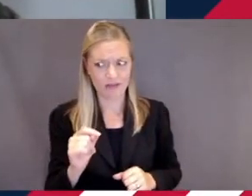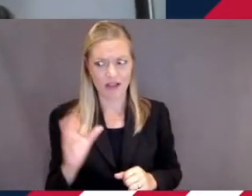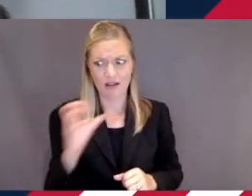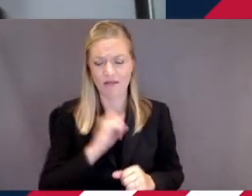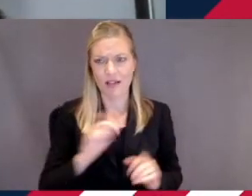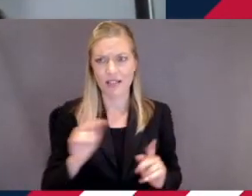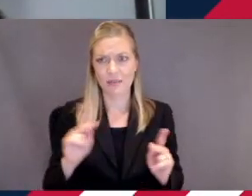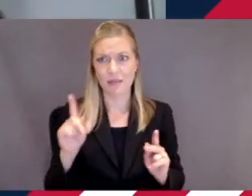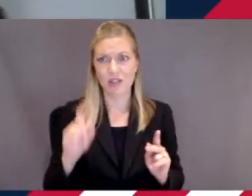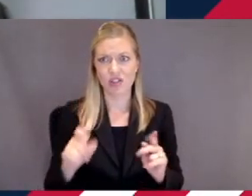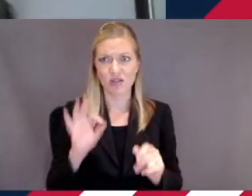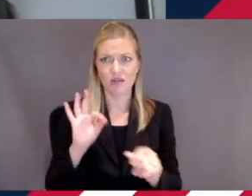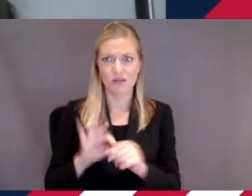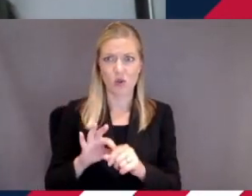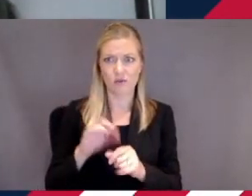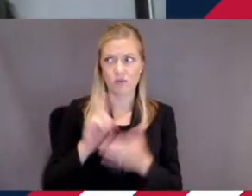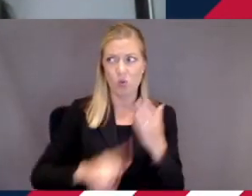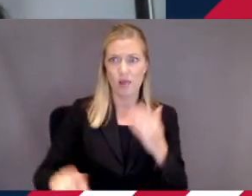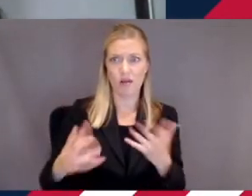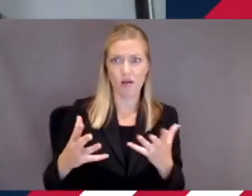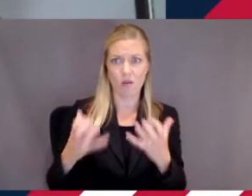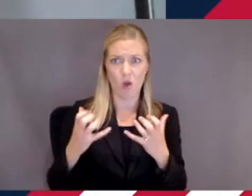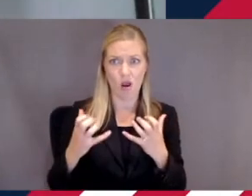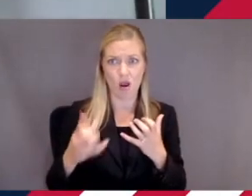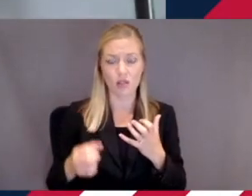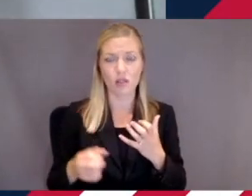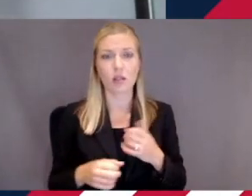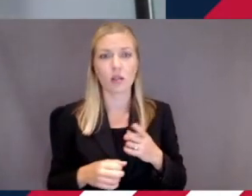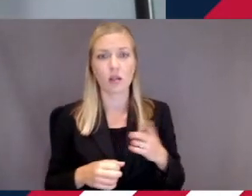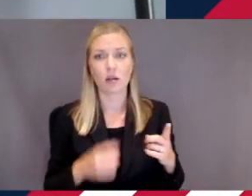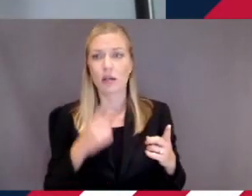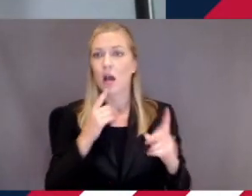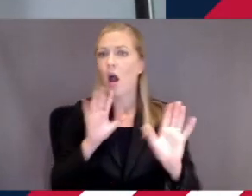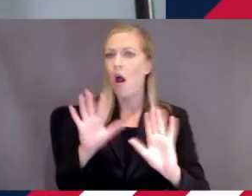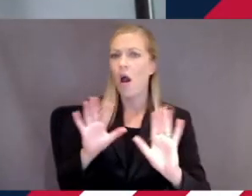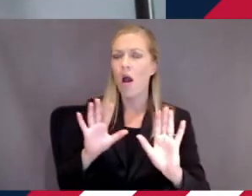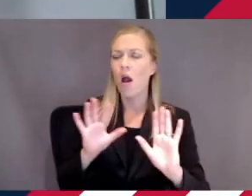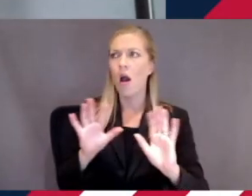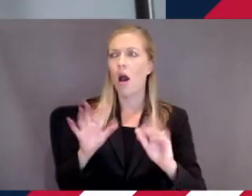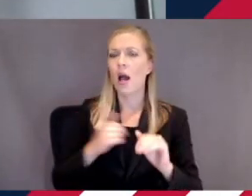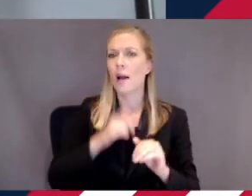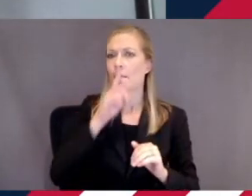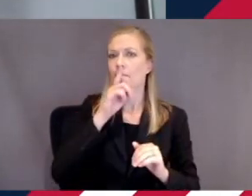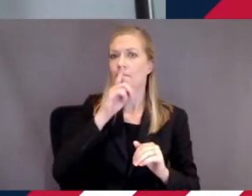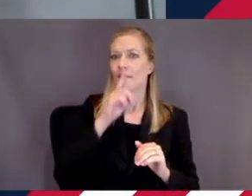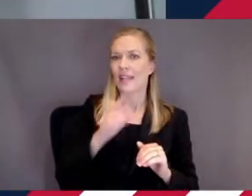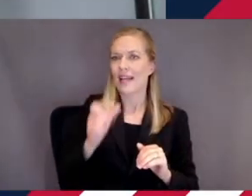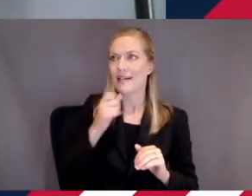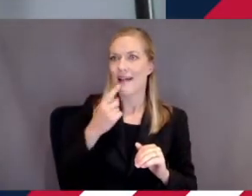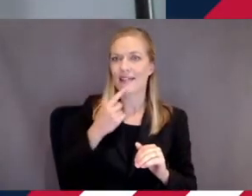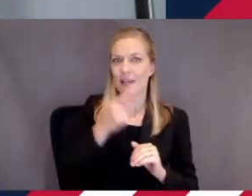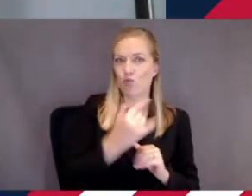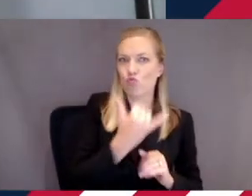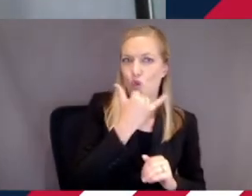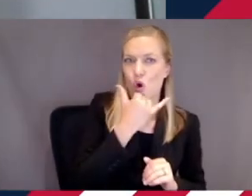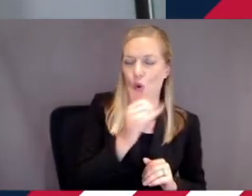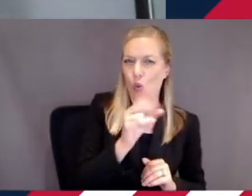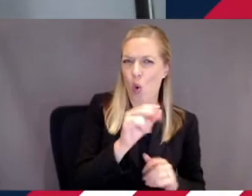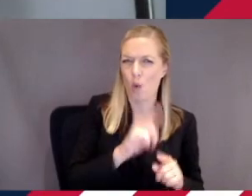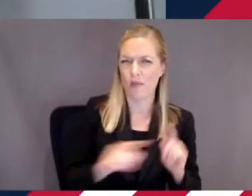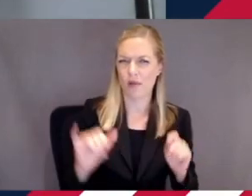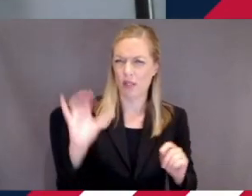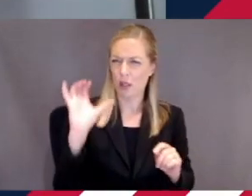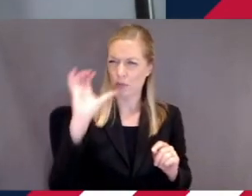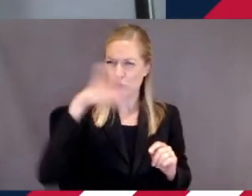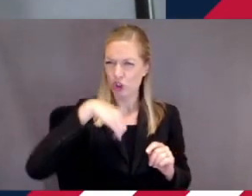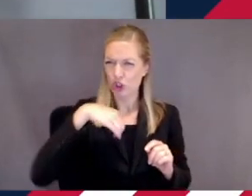That's my... Well, no, I mean, I'm not saying you didn't accurately say that. It just seems to me that that's an absurd thing to do to table this. We might as well